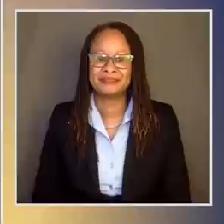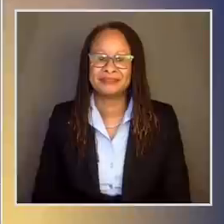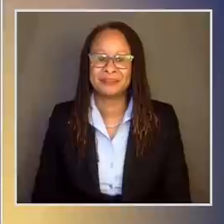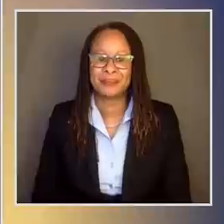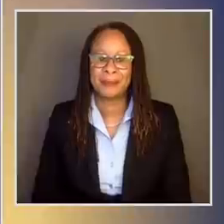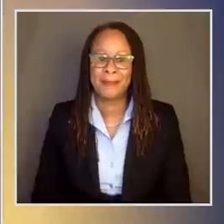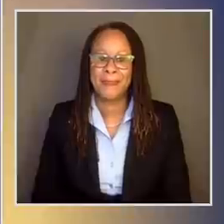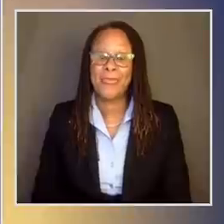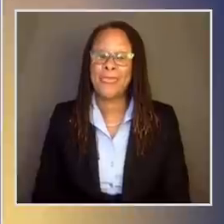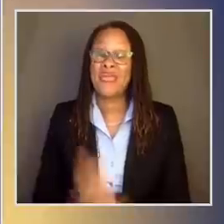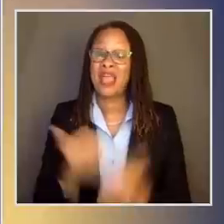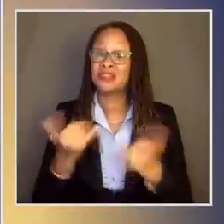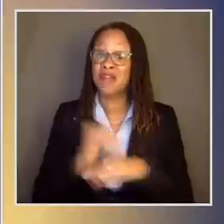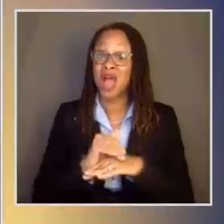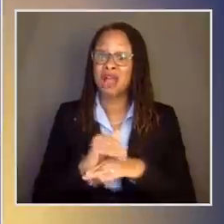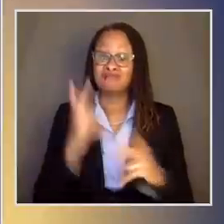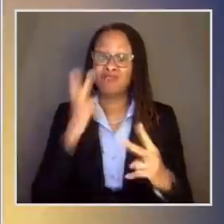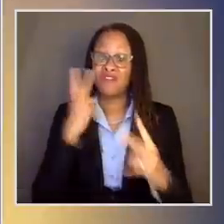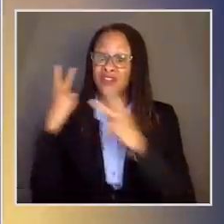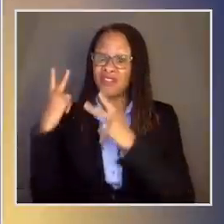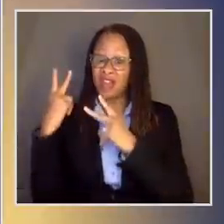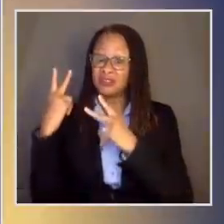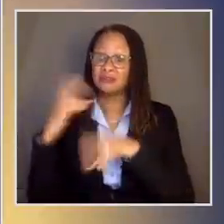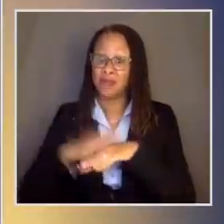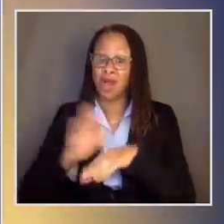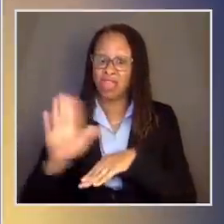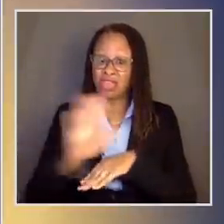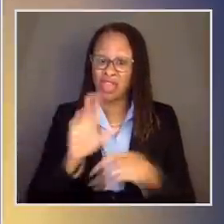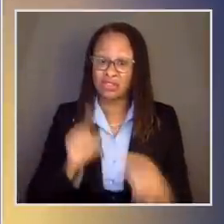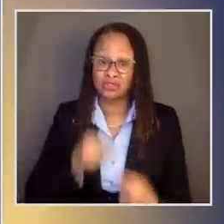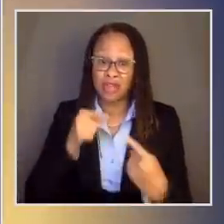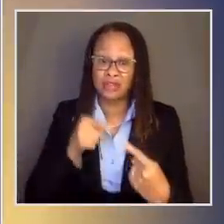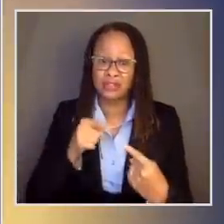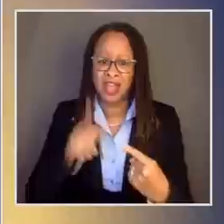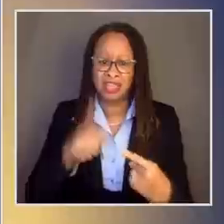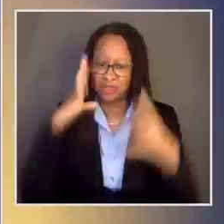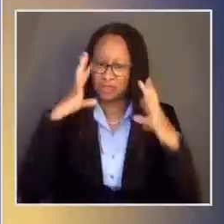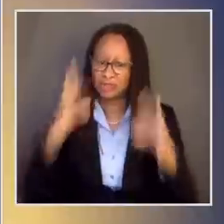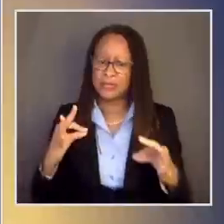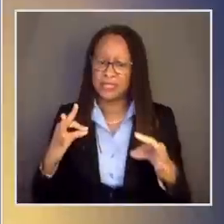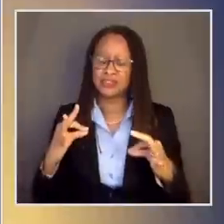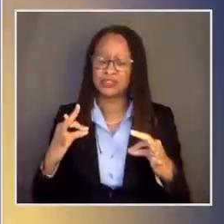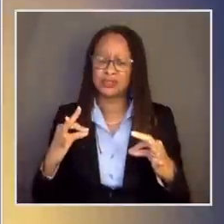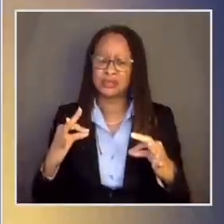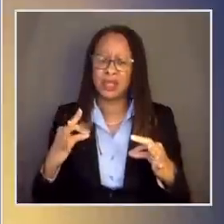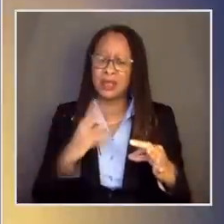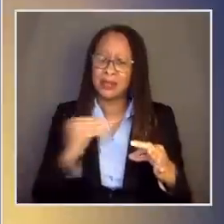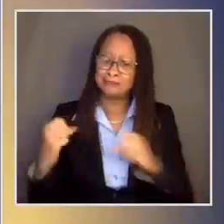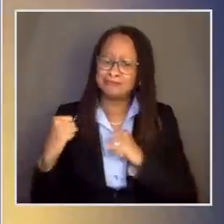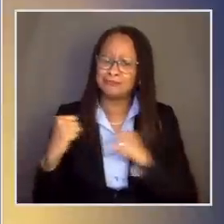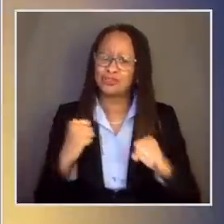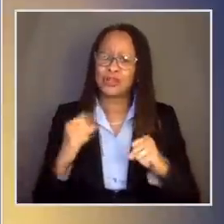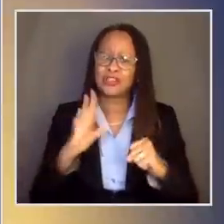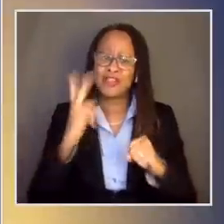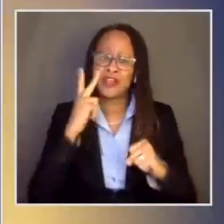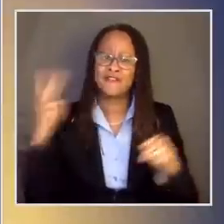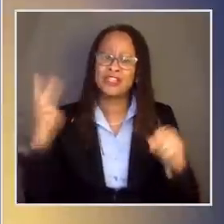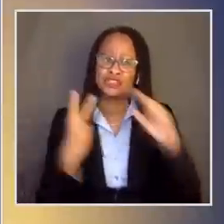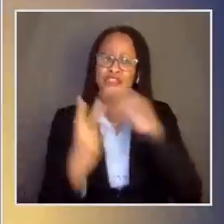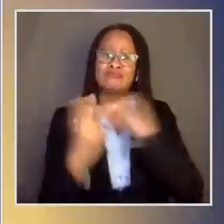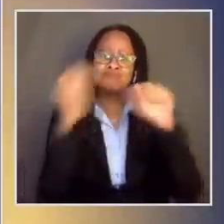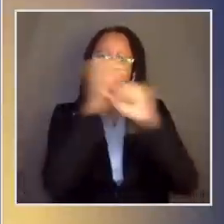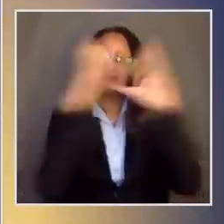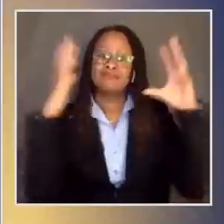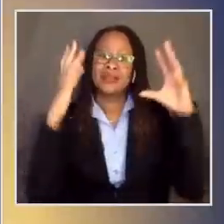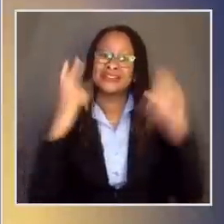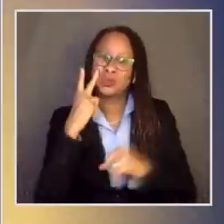Tonight, I reflect on their struggle, their determination, and the strength of their vision to see